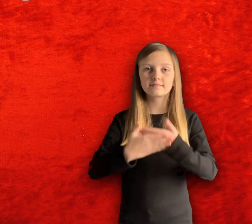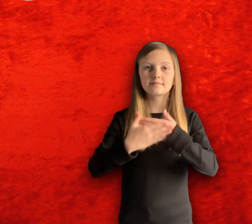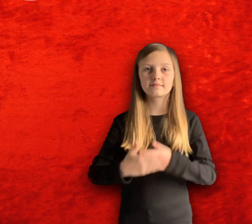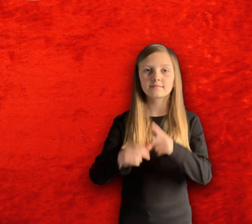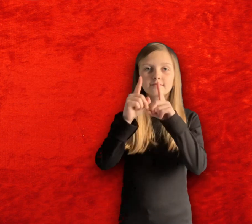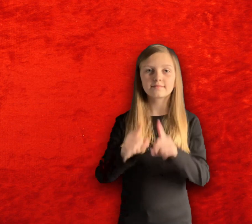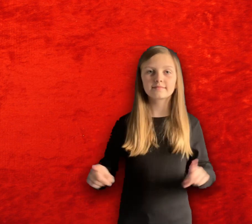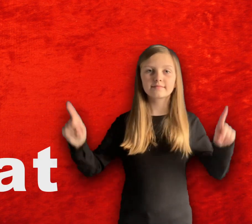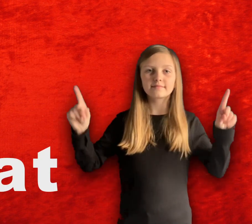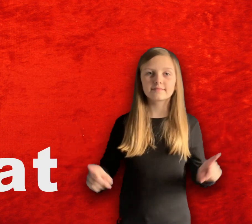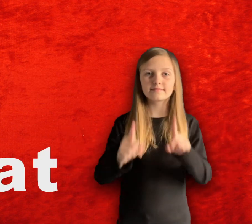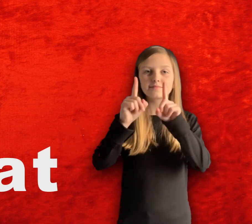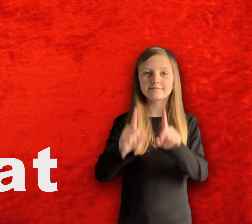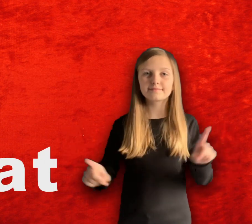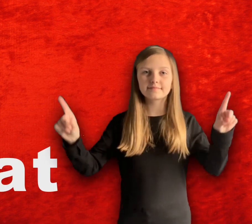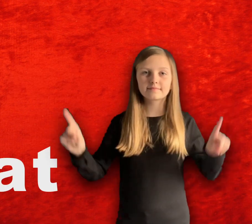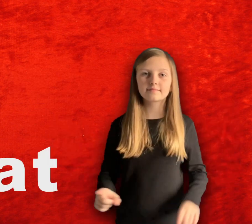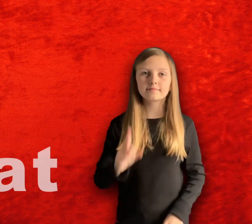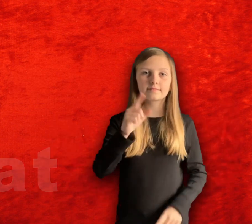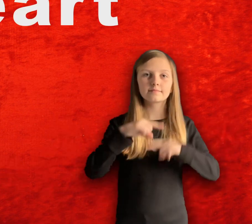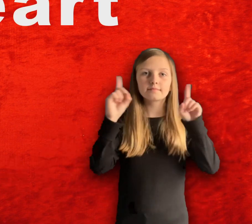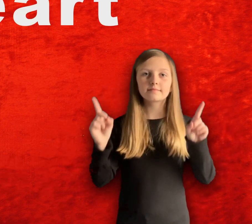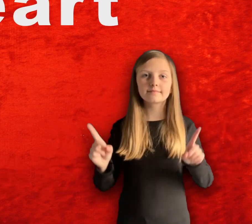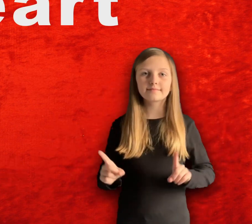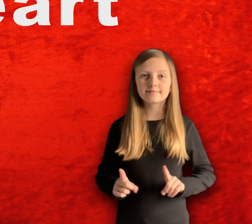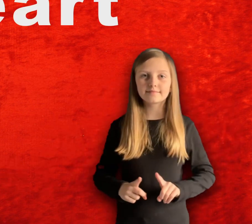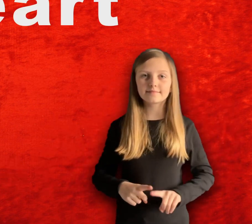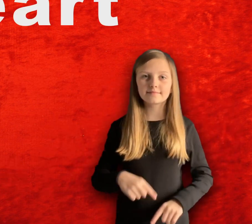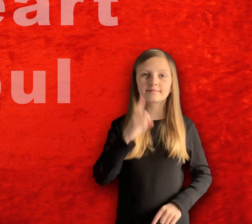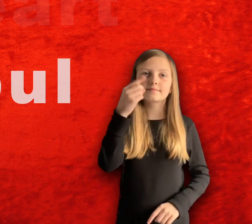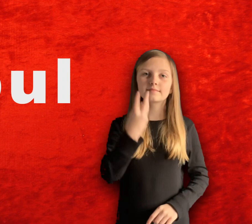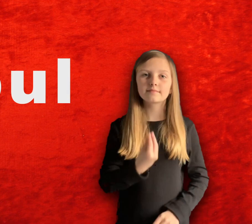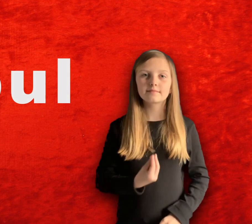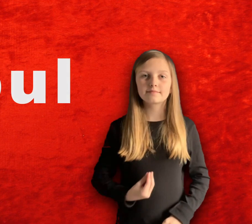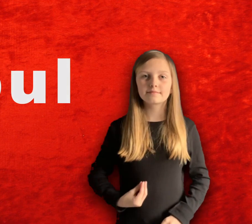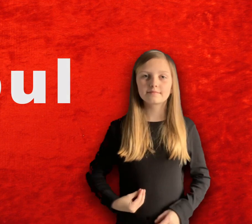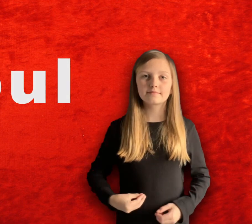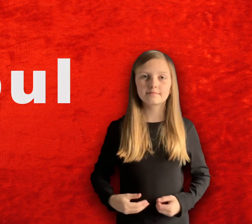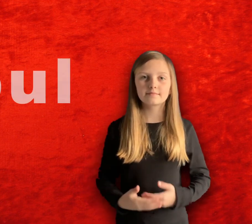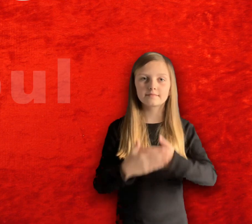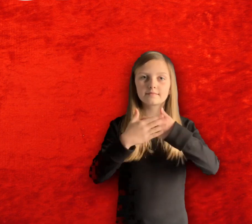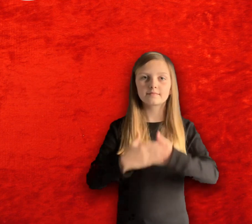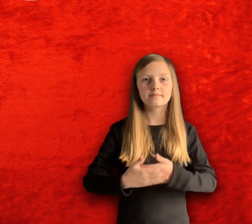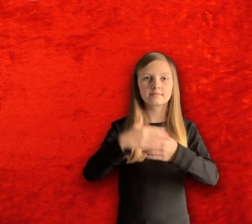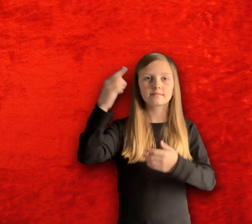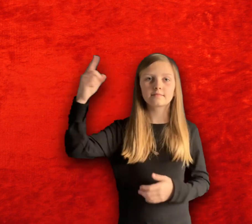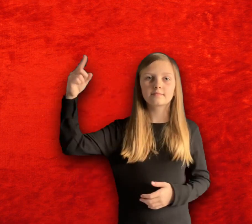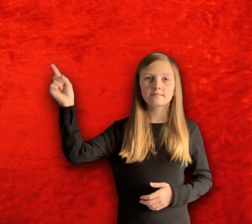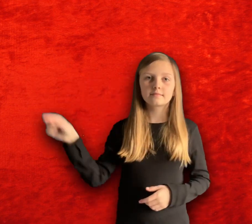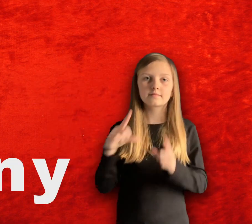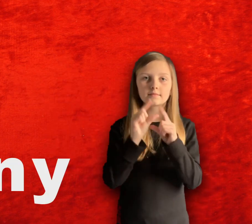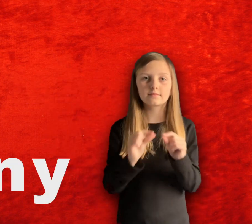together we all feel the beat One voice, one song, together